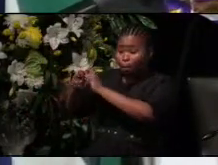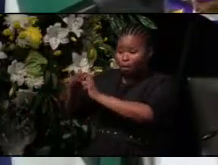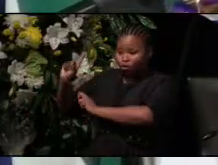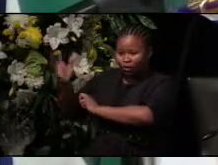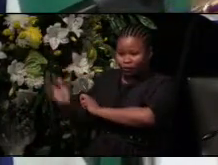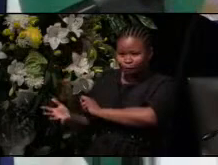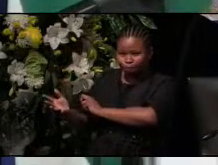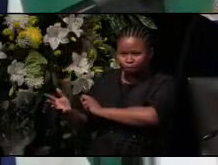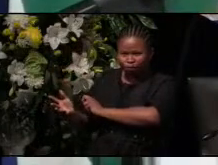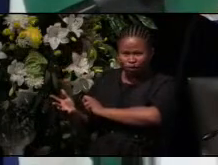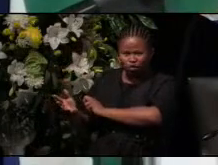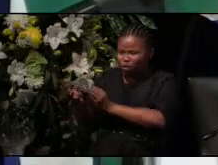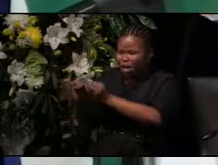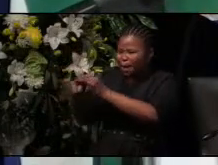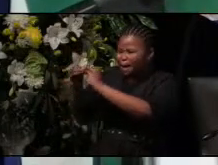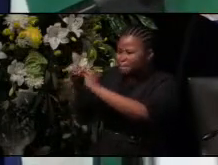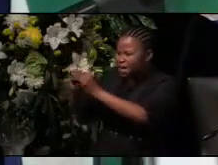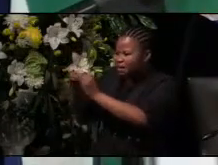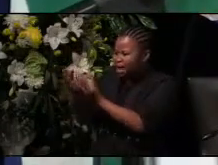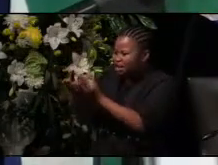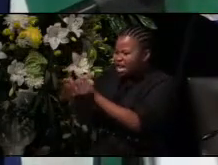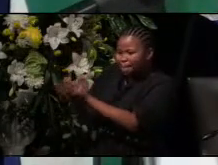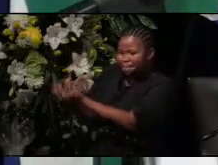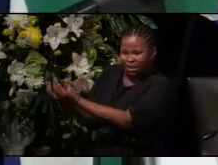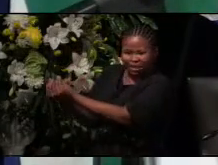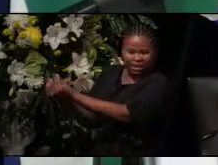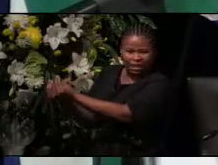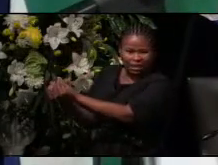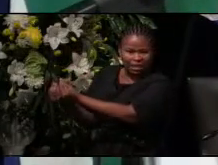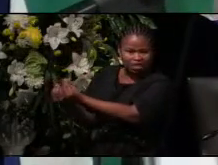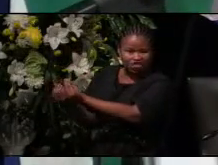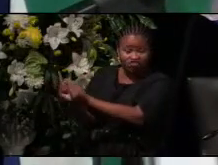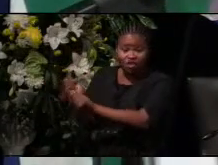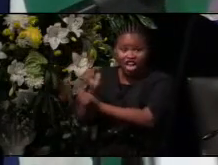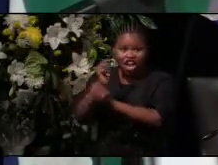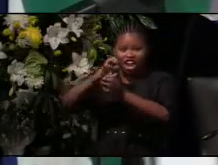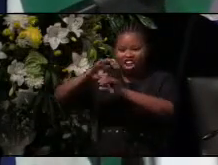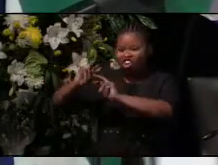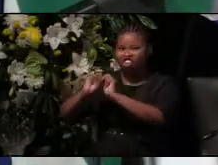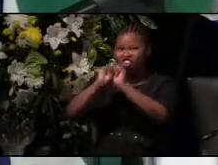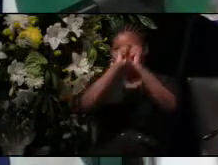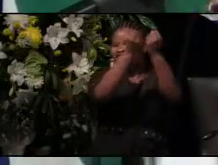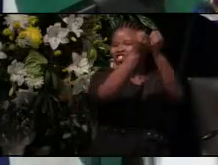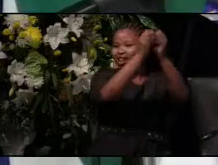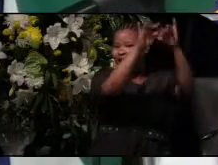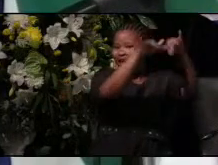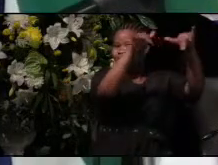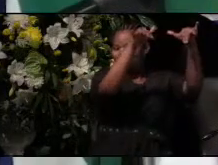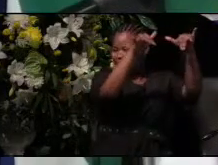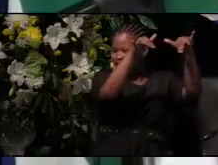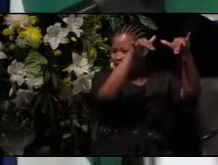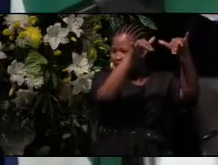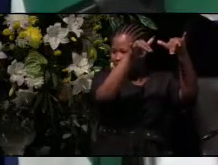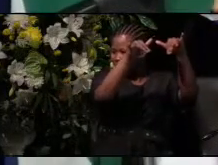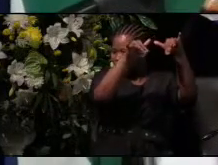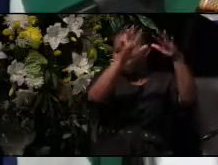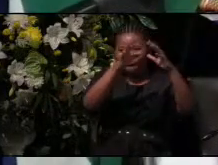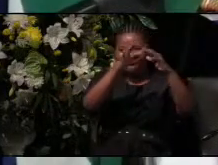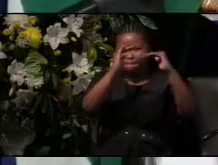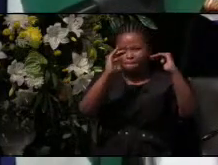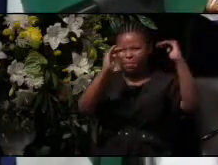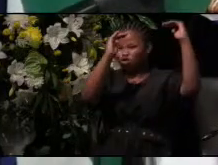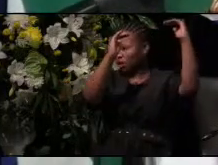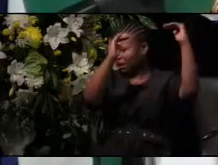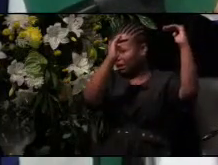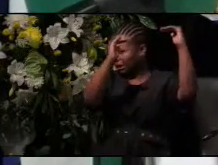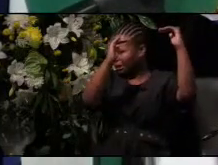it's because we could not make up numbers to the National Assembly for two third majority